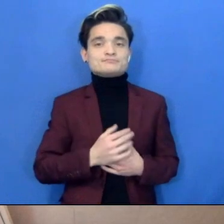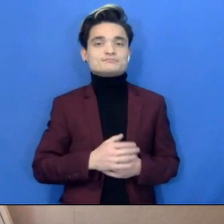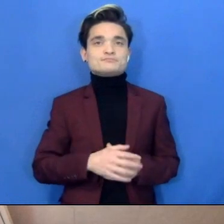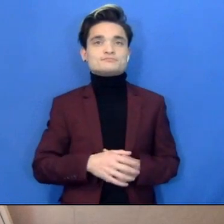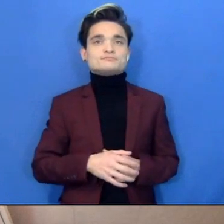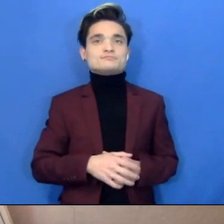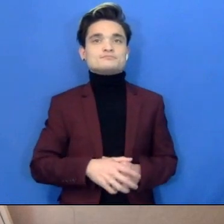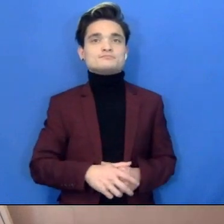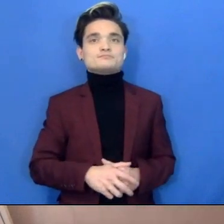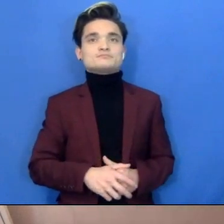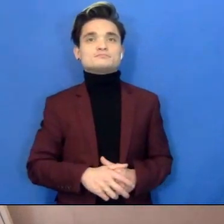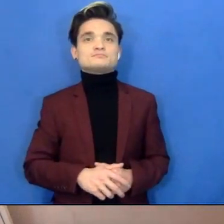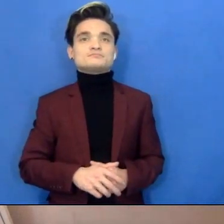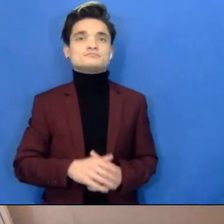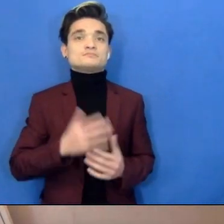are.